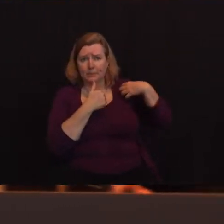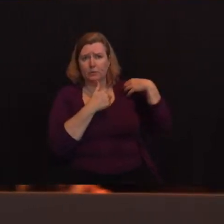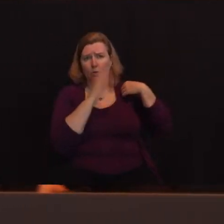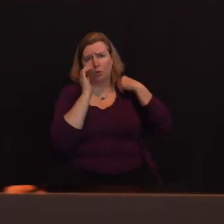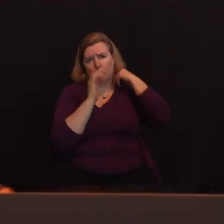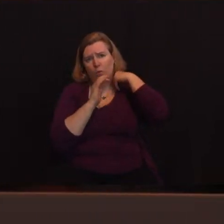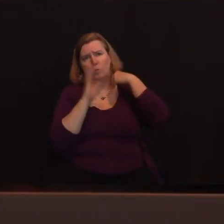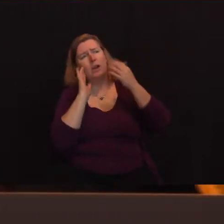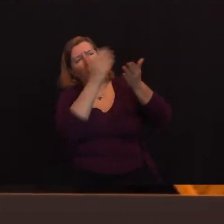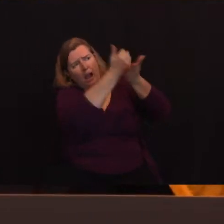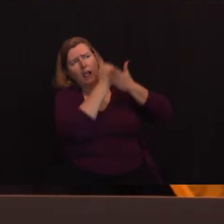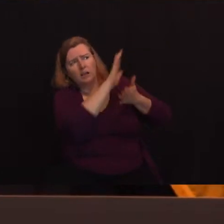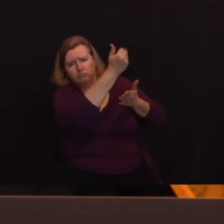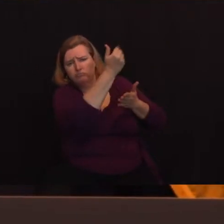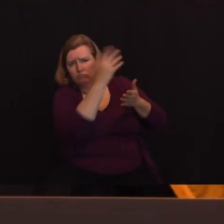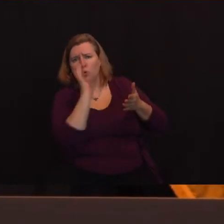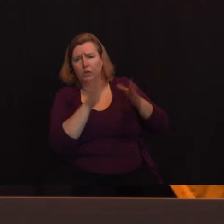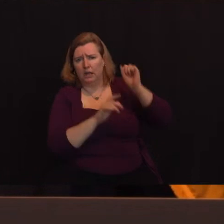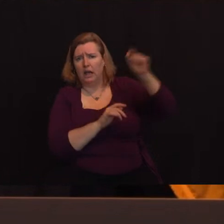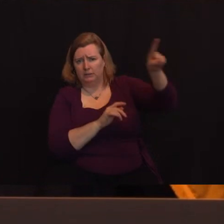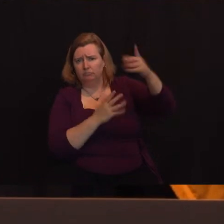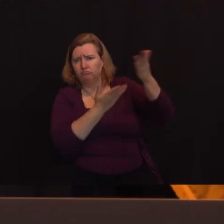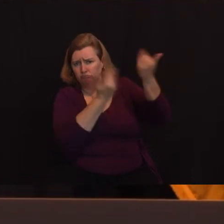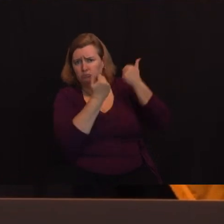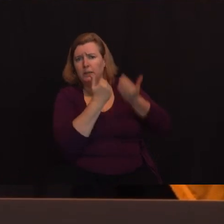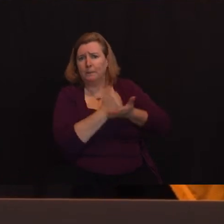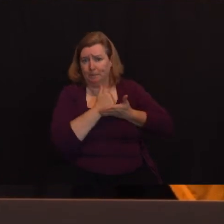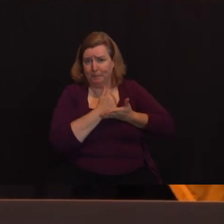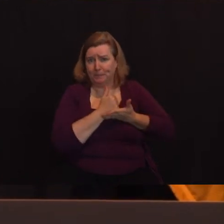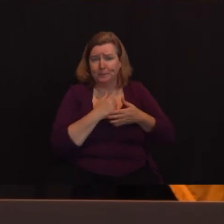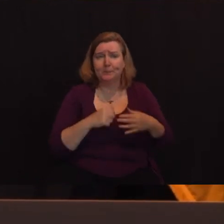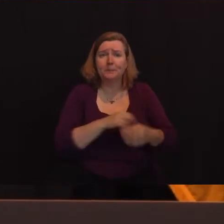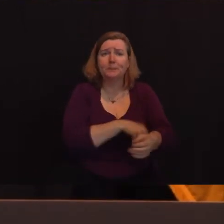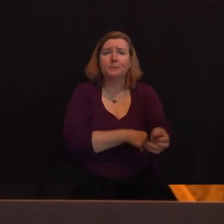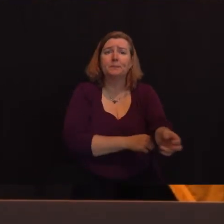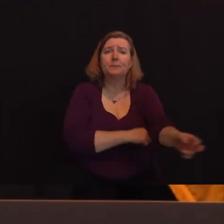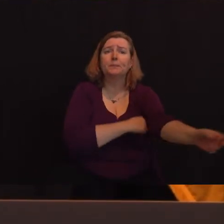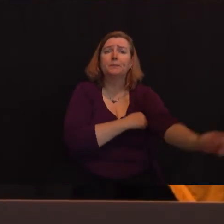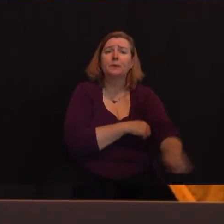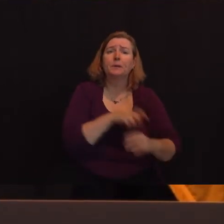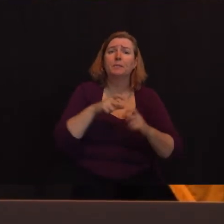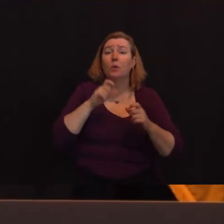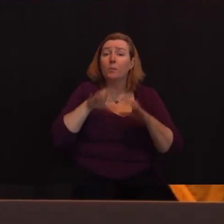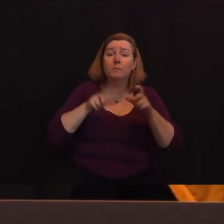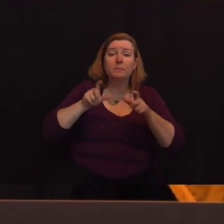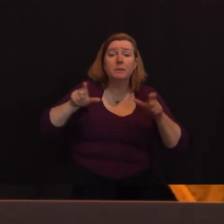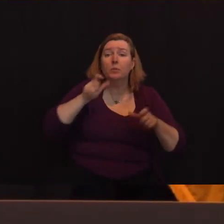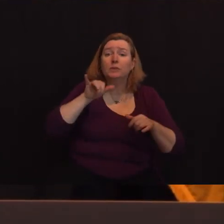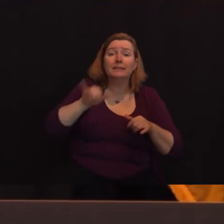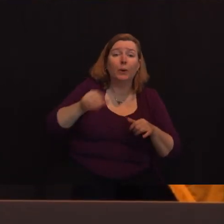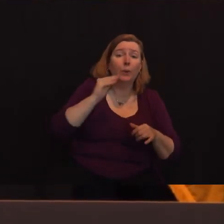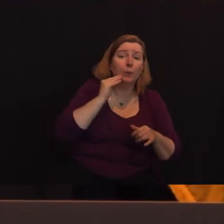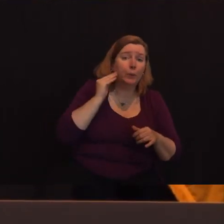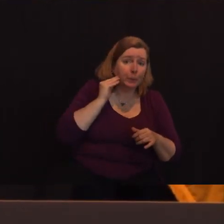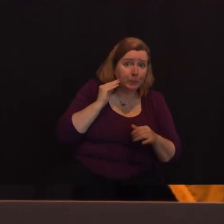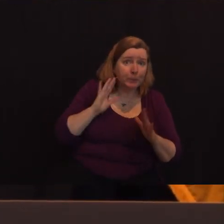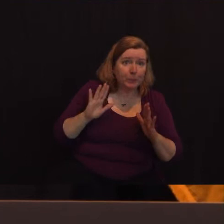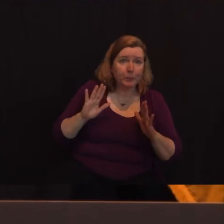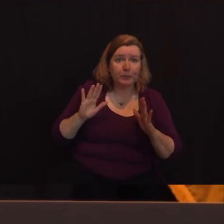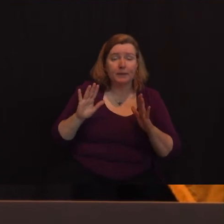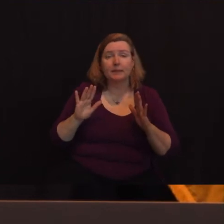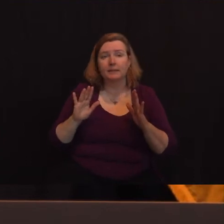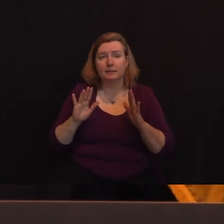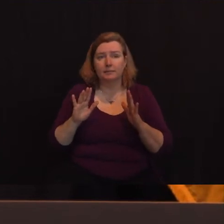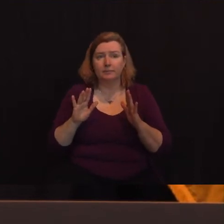Again, Operation Jersey Summer, the homebound piece preceded it, but it's another example. The 2 phrases, Judy, I've been